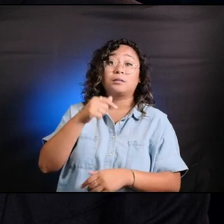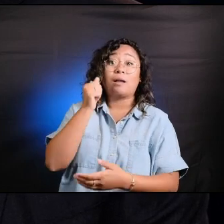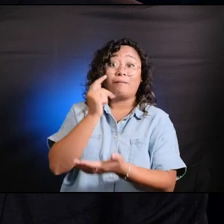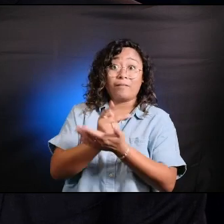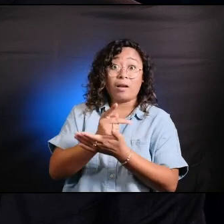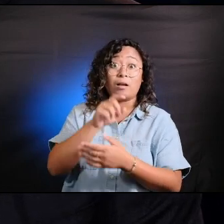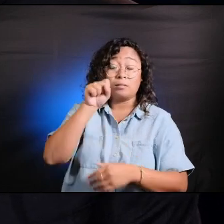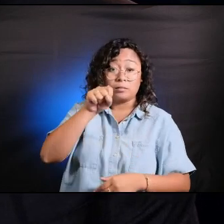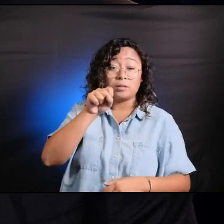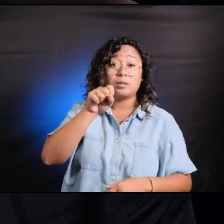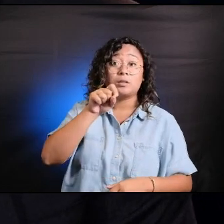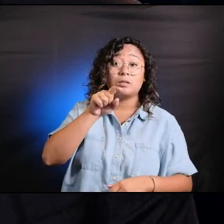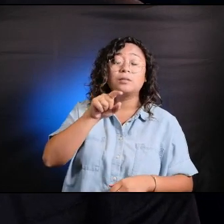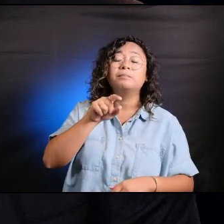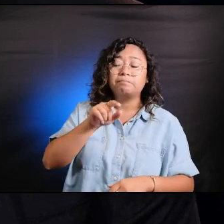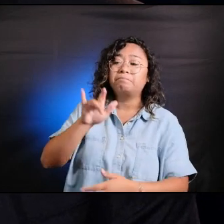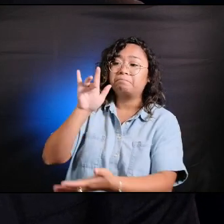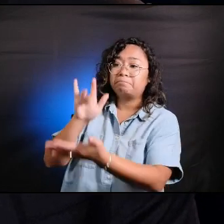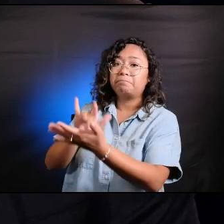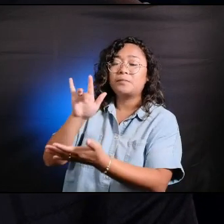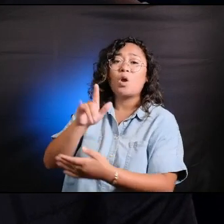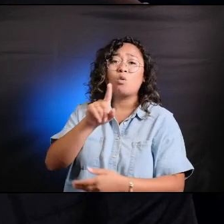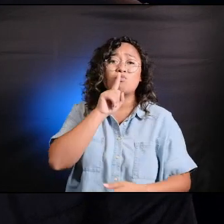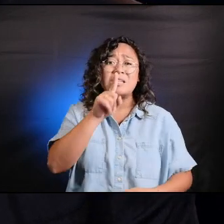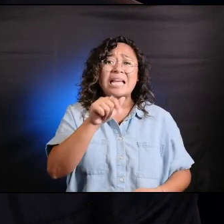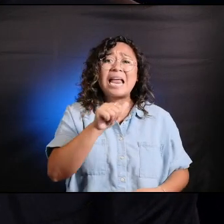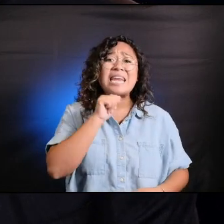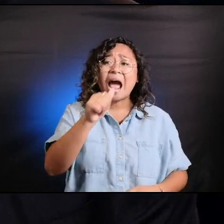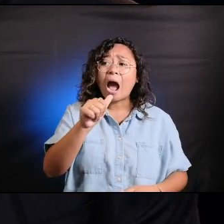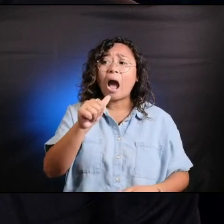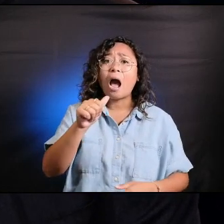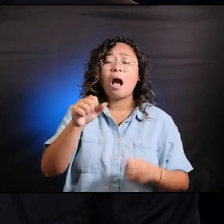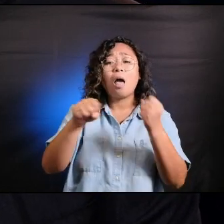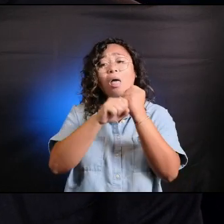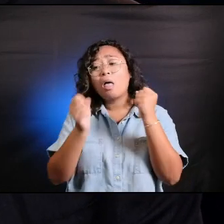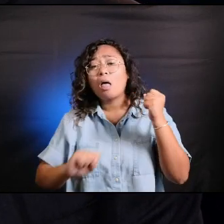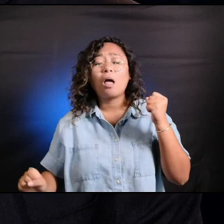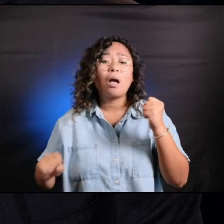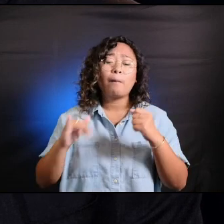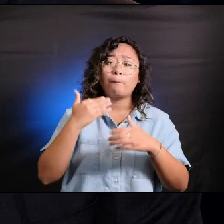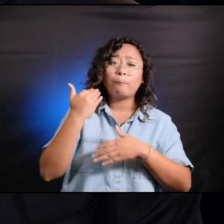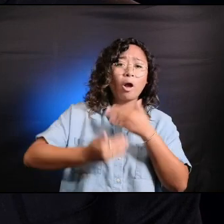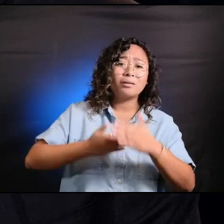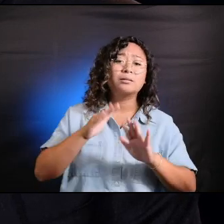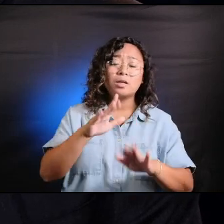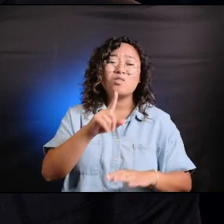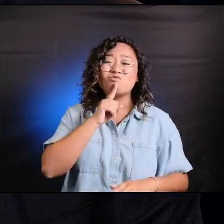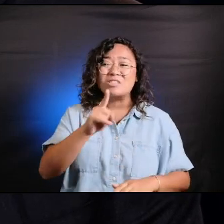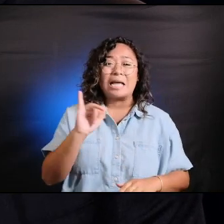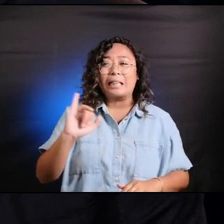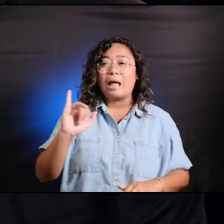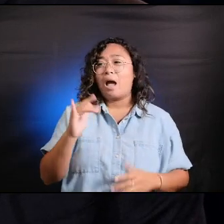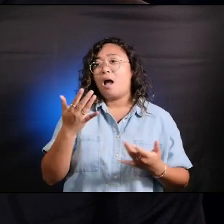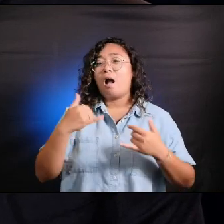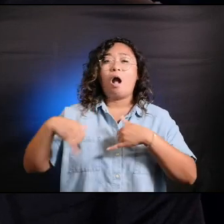click it again, that's it, the money goes. So it's not a protracted process or anything. This is something that's kind of like common business